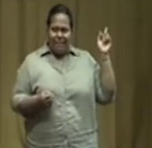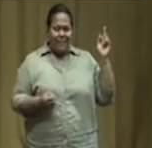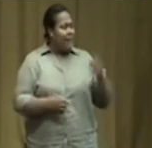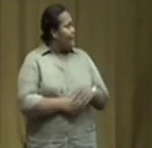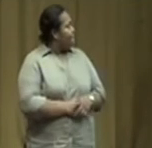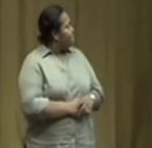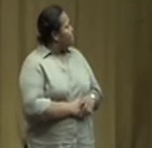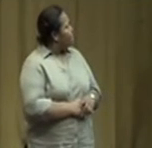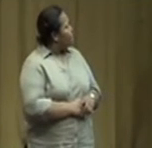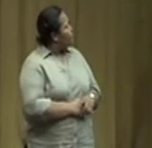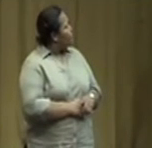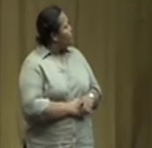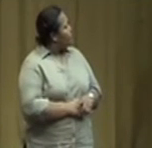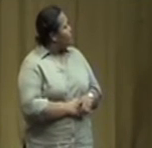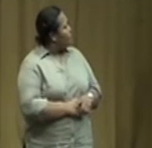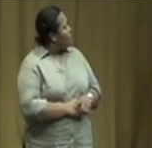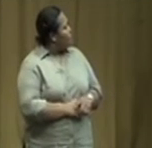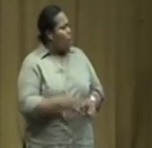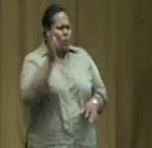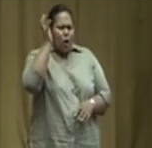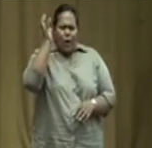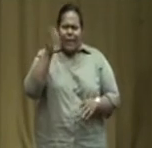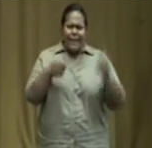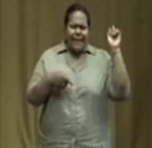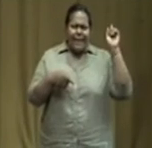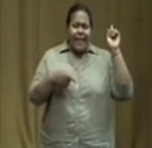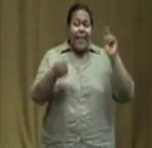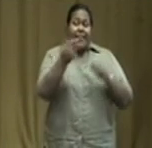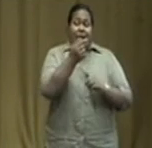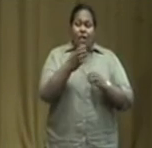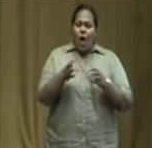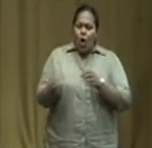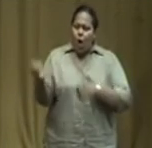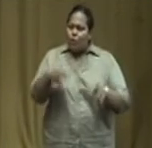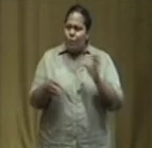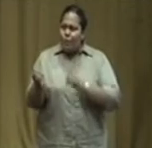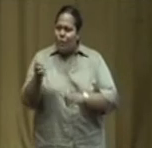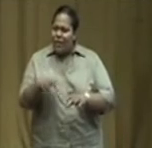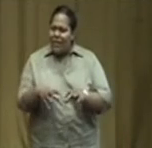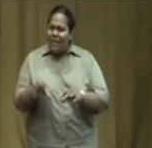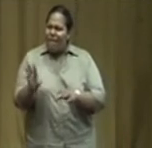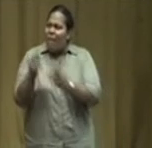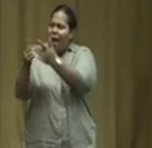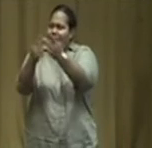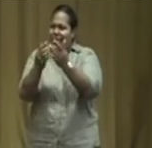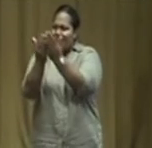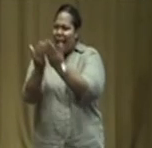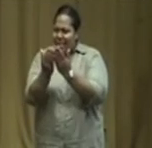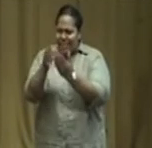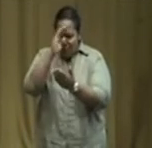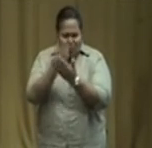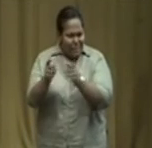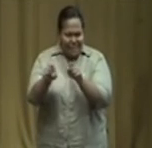correction. That's a contribution from this WeNotes post that's on the site, okay? You'll see